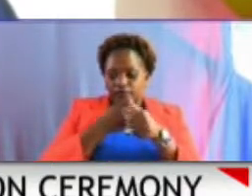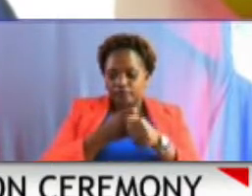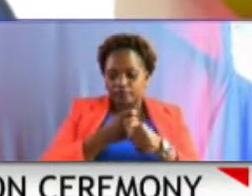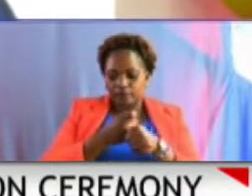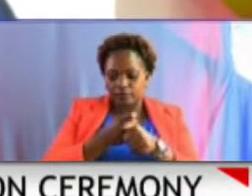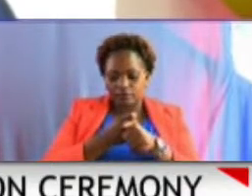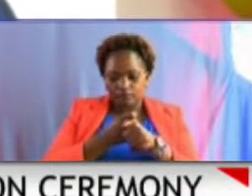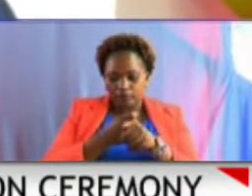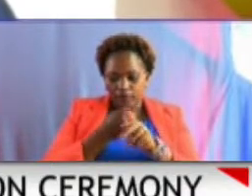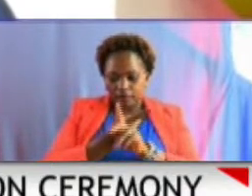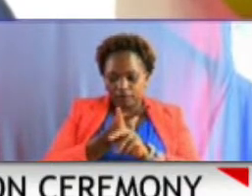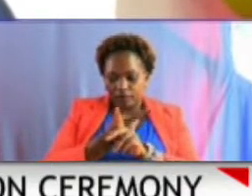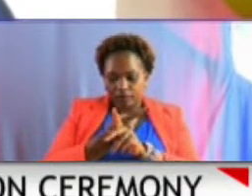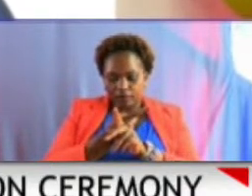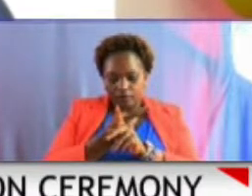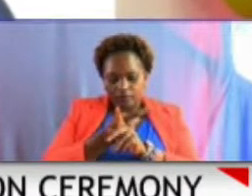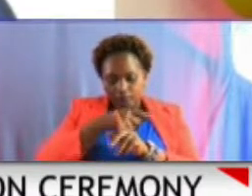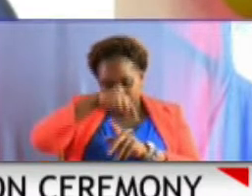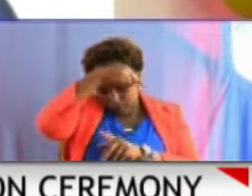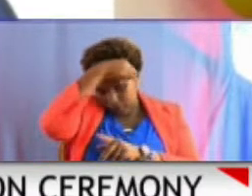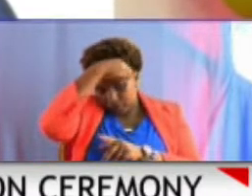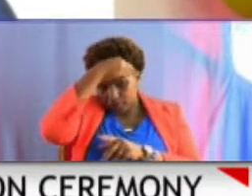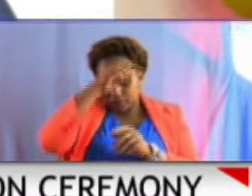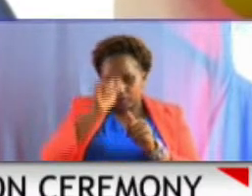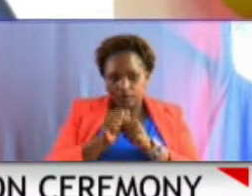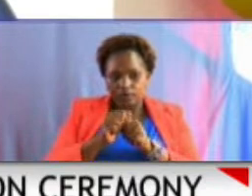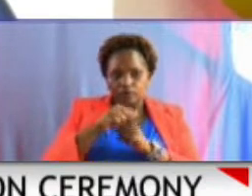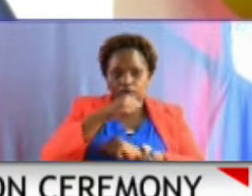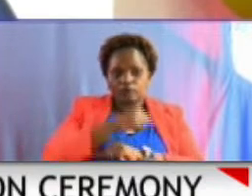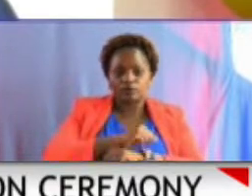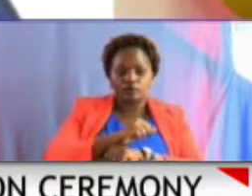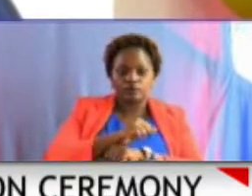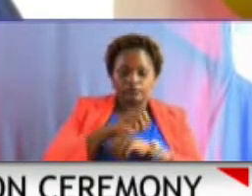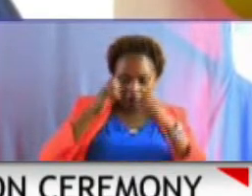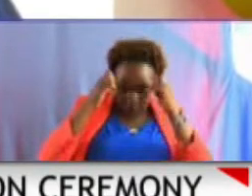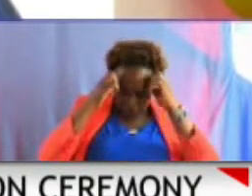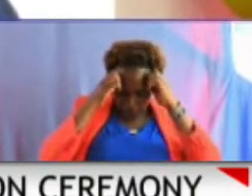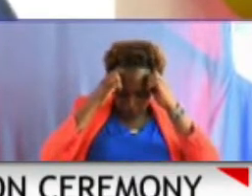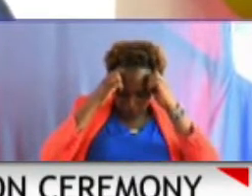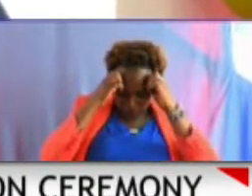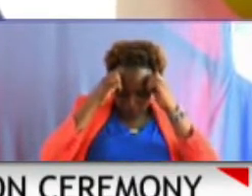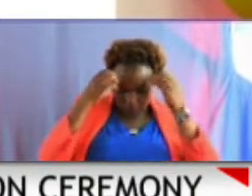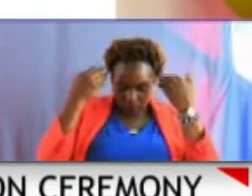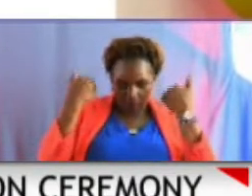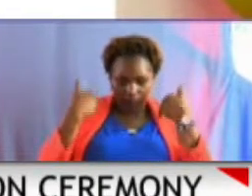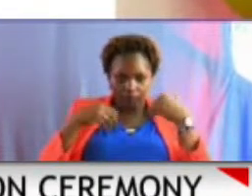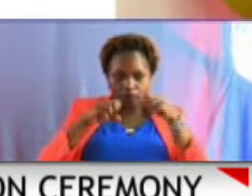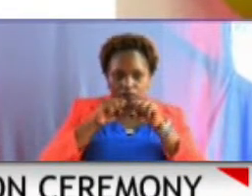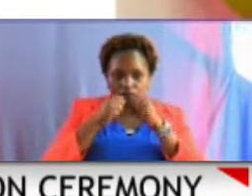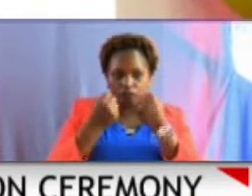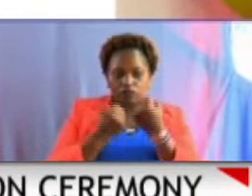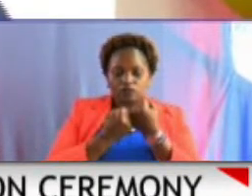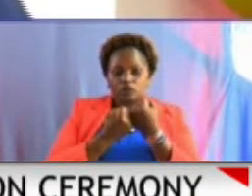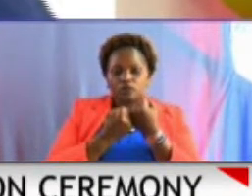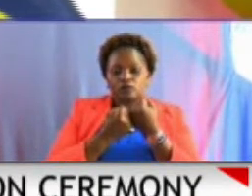of respective undergraduate degrees in the School of Education, Humanities and Social